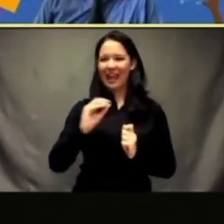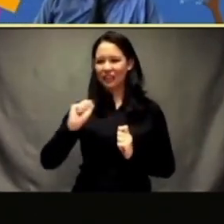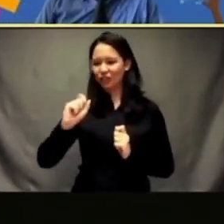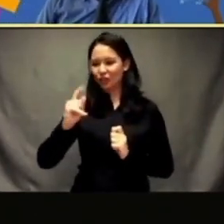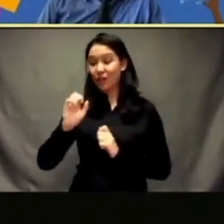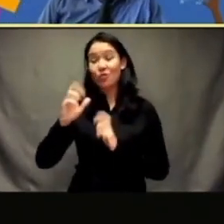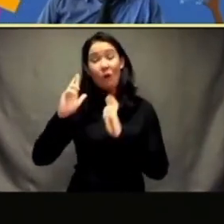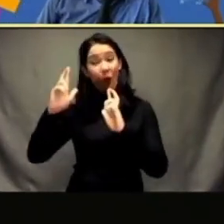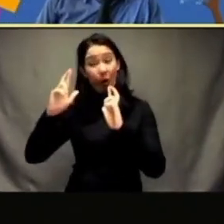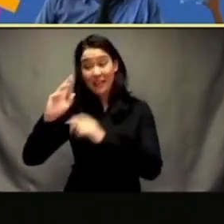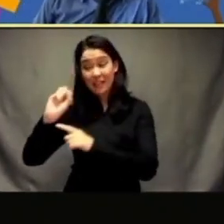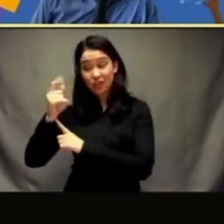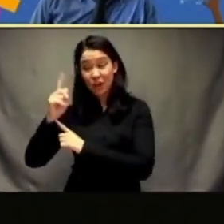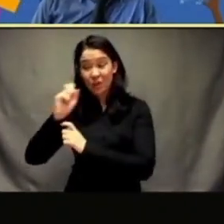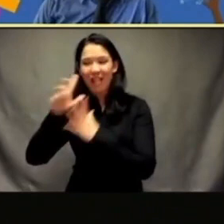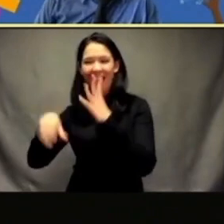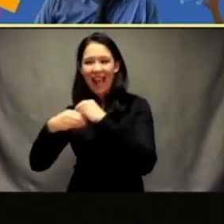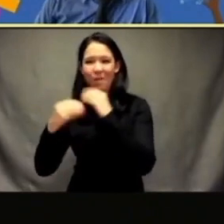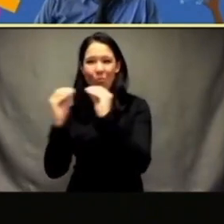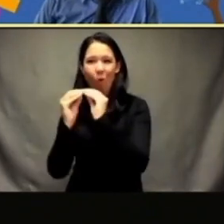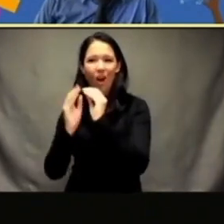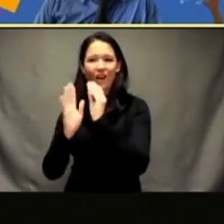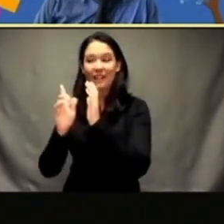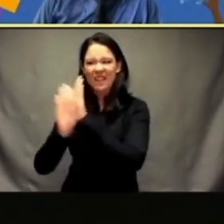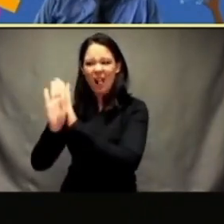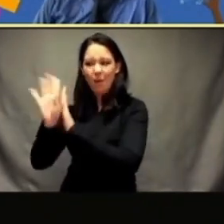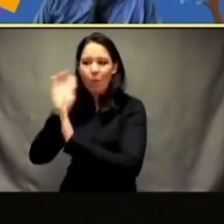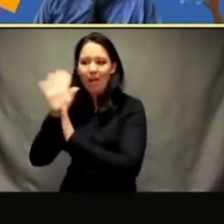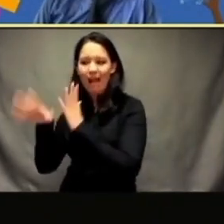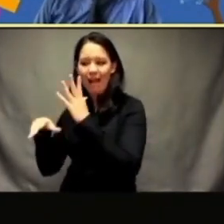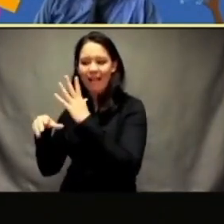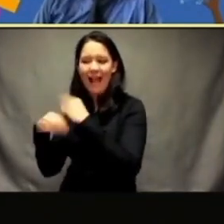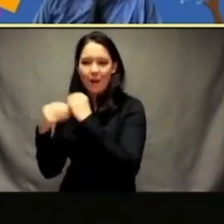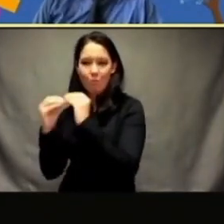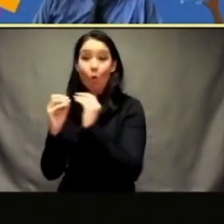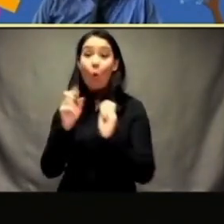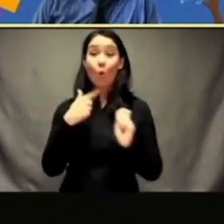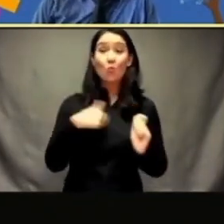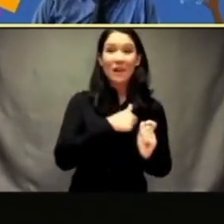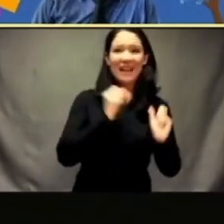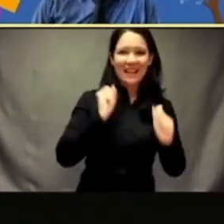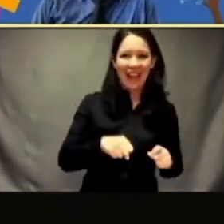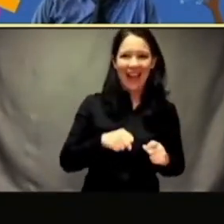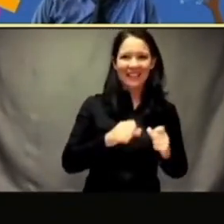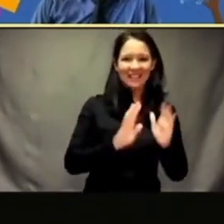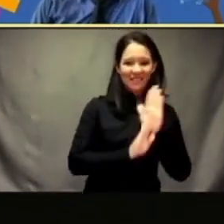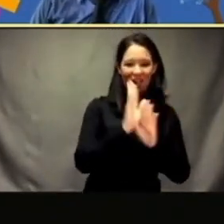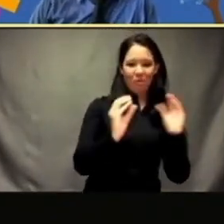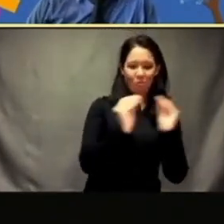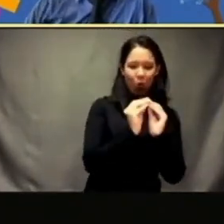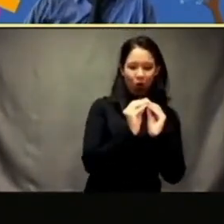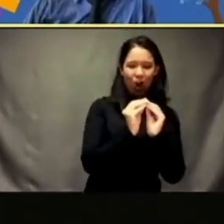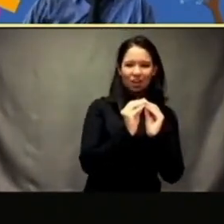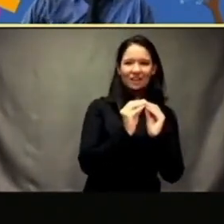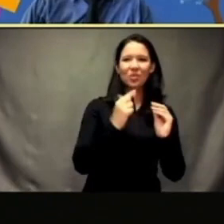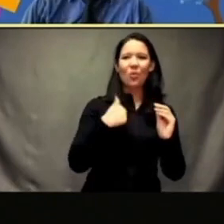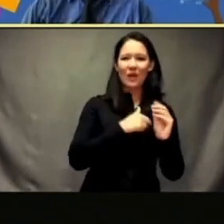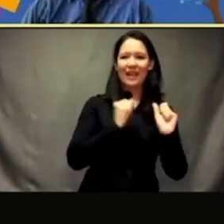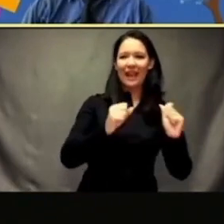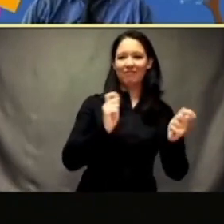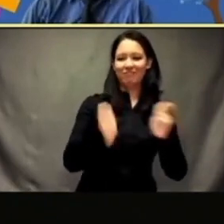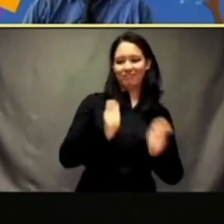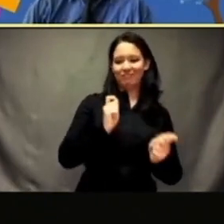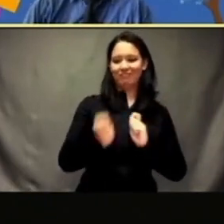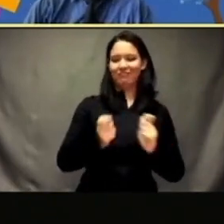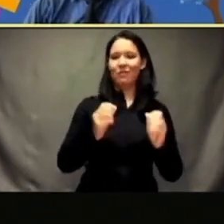will add more blocks to it, or if we can actually develop some more blocks so we can have things happening, a little bit more with it. And if any